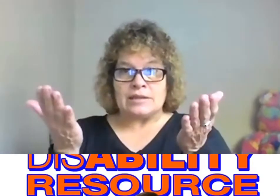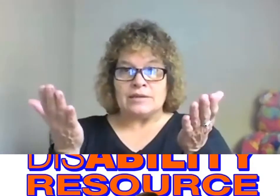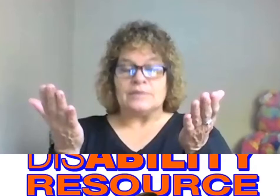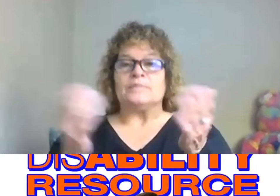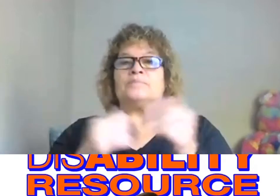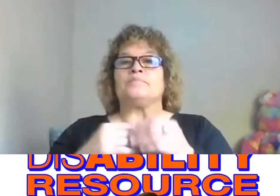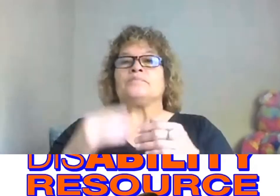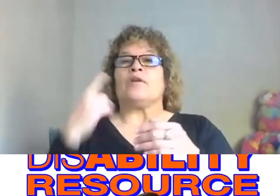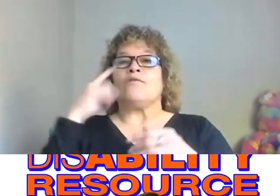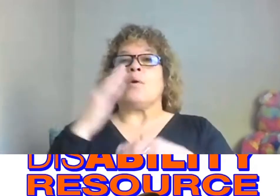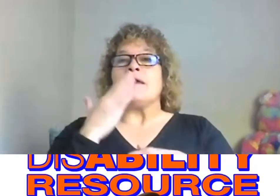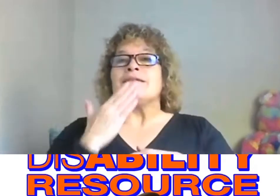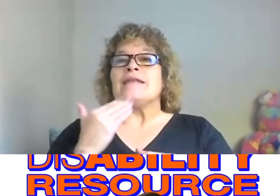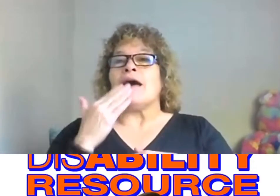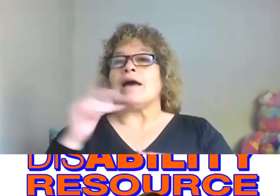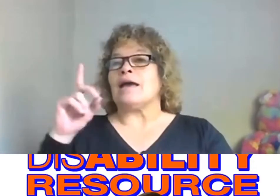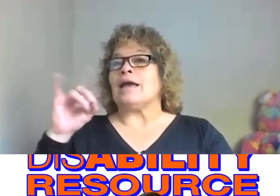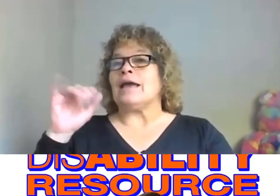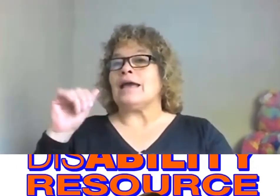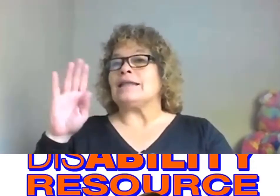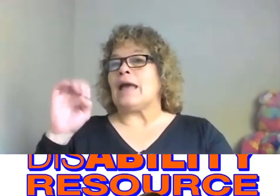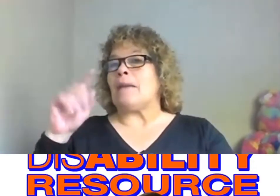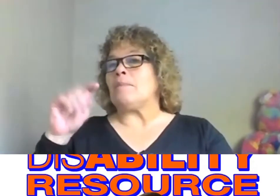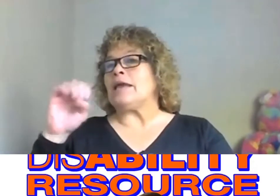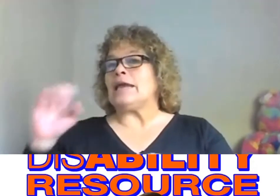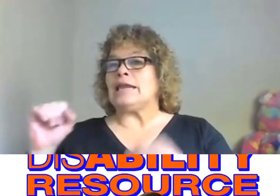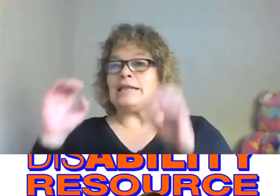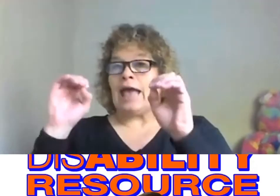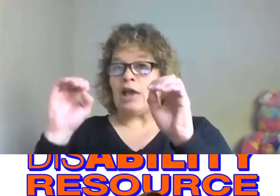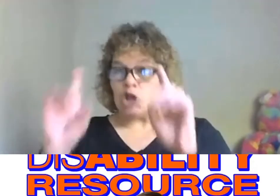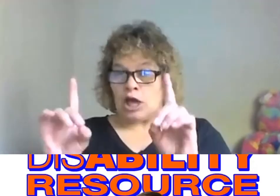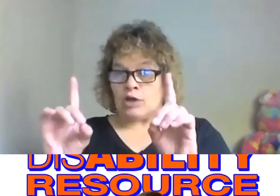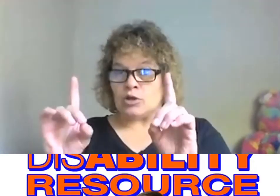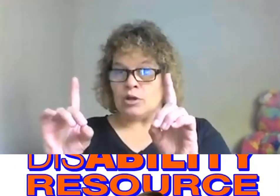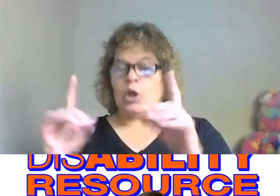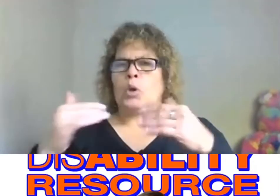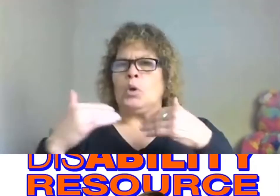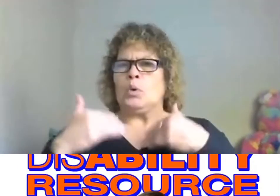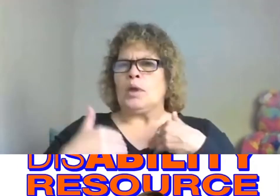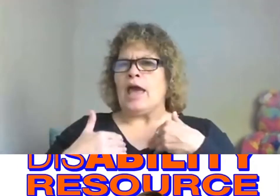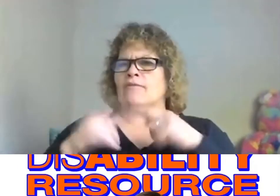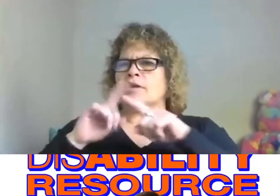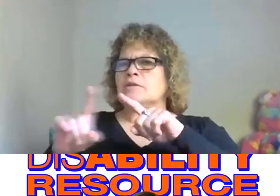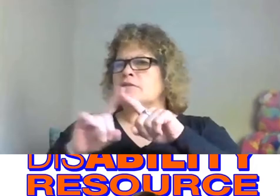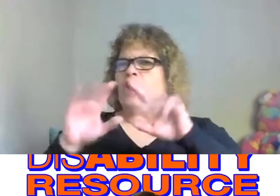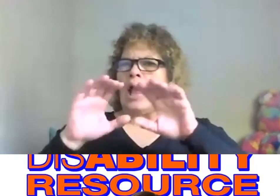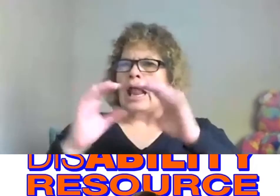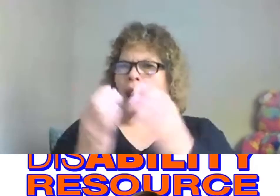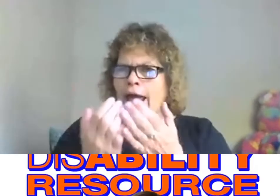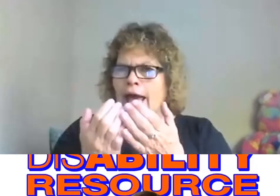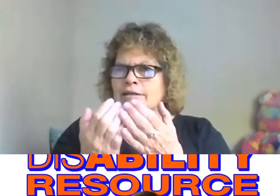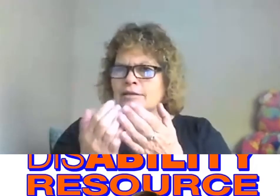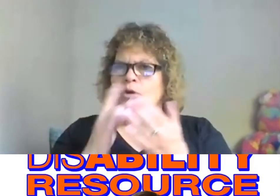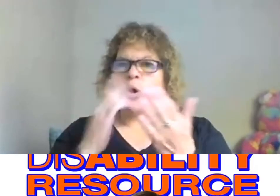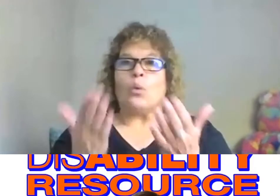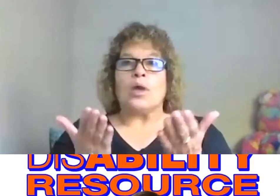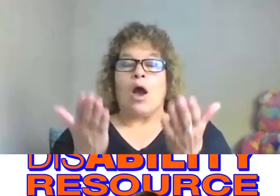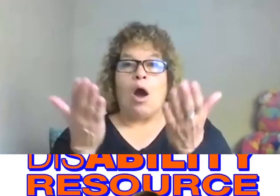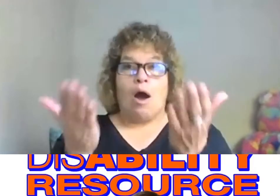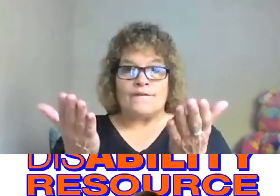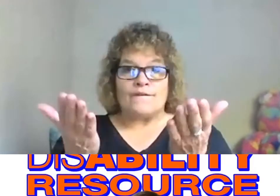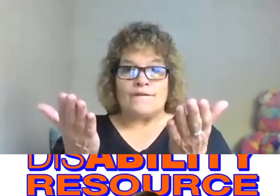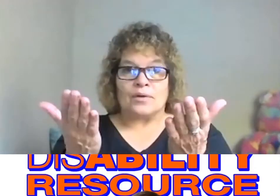For diabetes education, we have a series of classes that we offer,